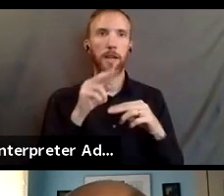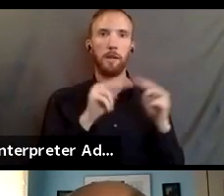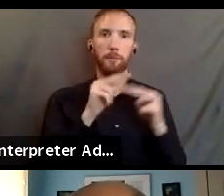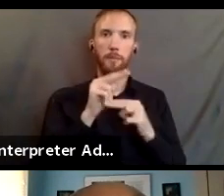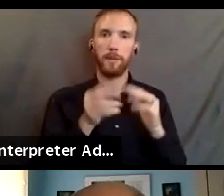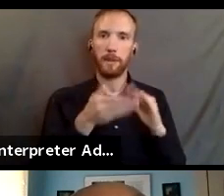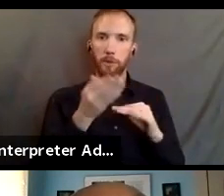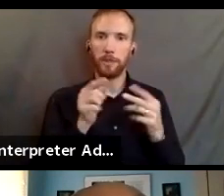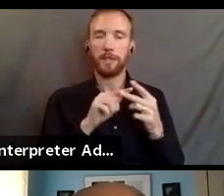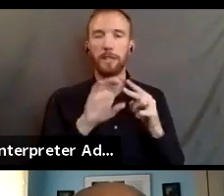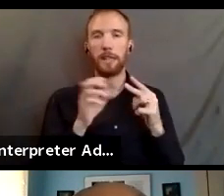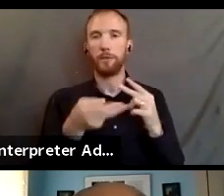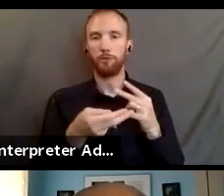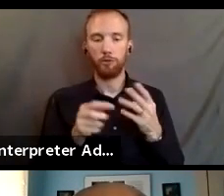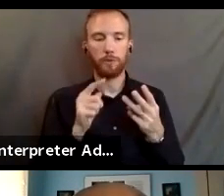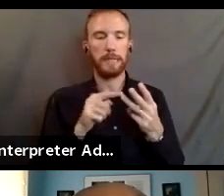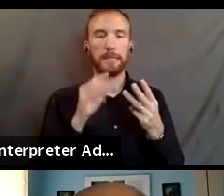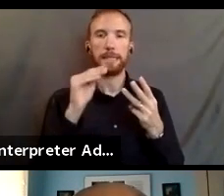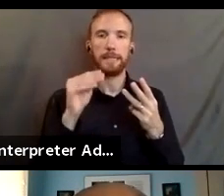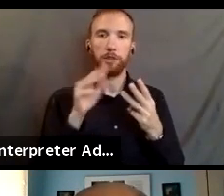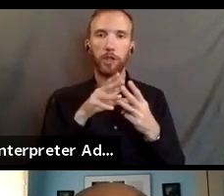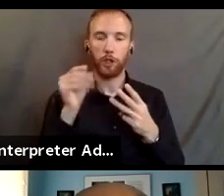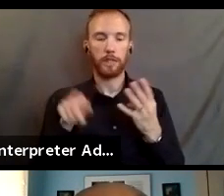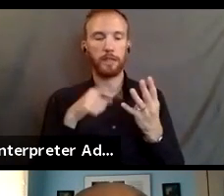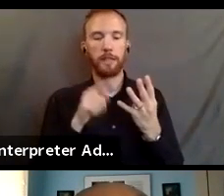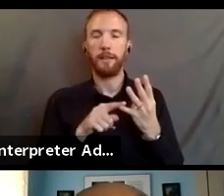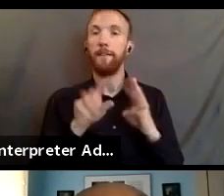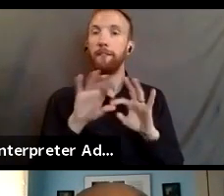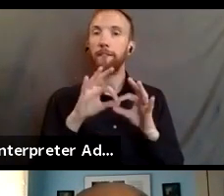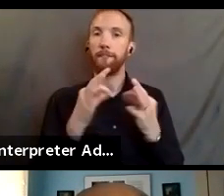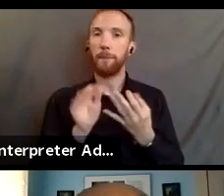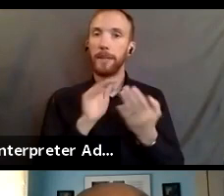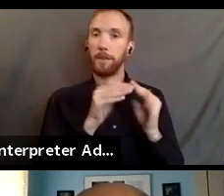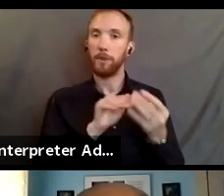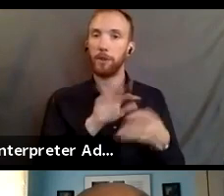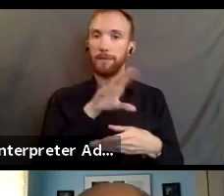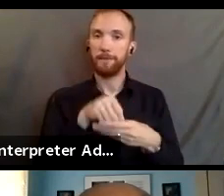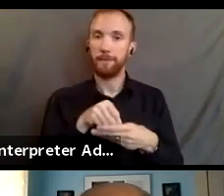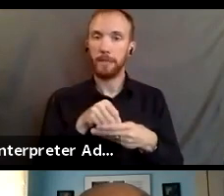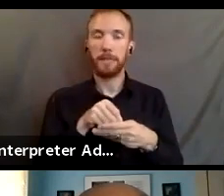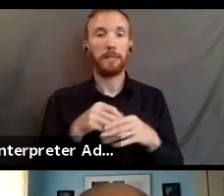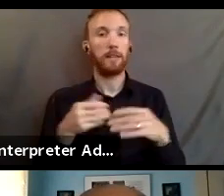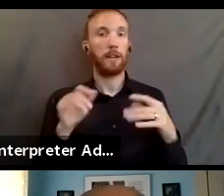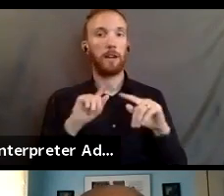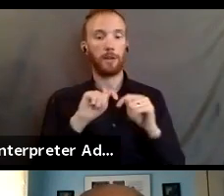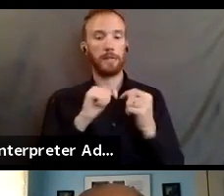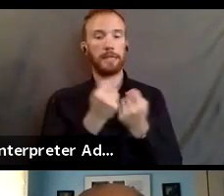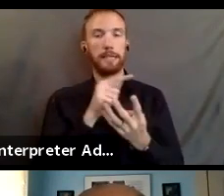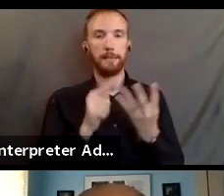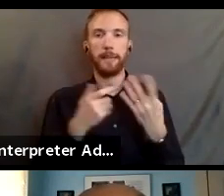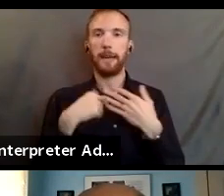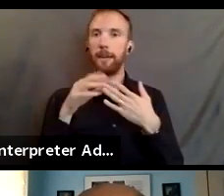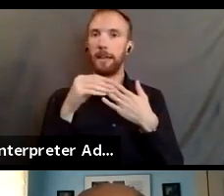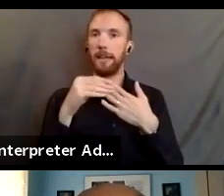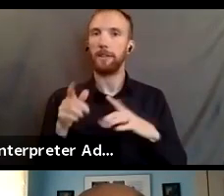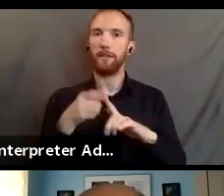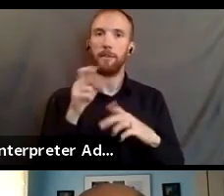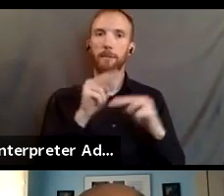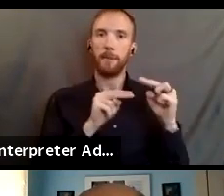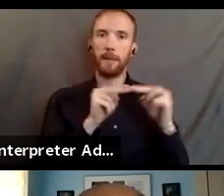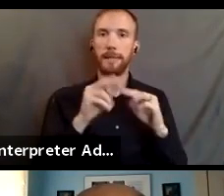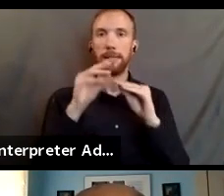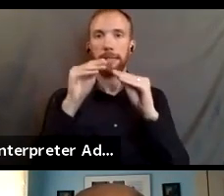operations teaching and learning and family and community engagement the teams consisted of leaders from the building teachers and